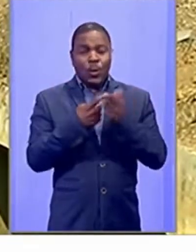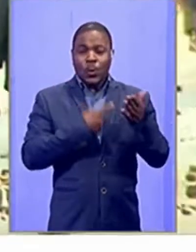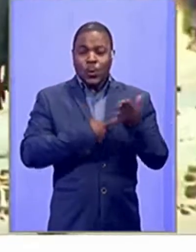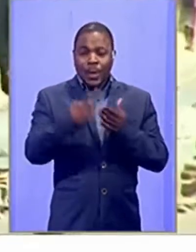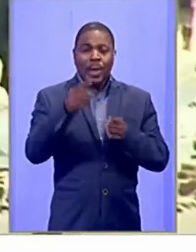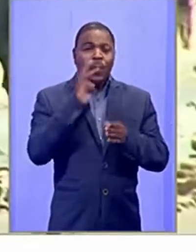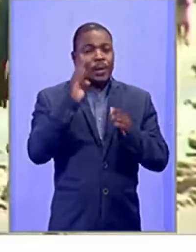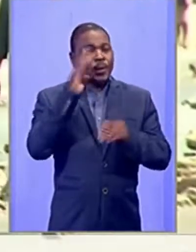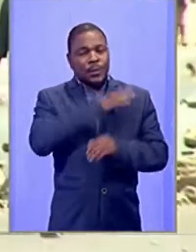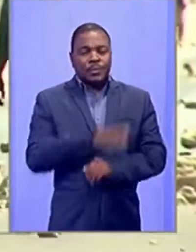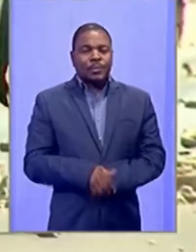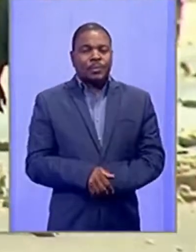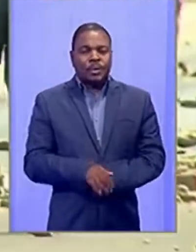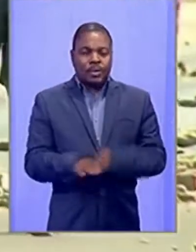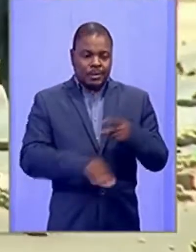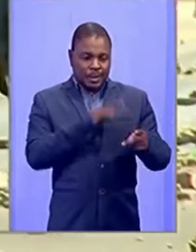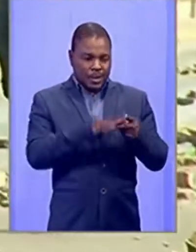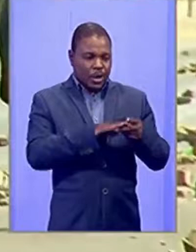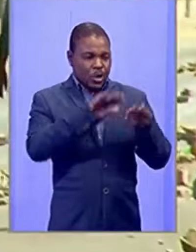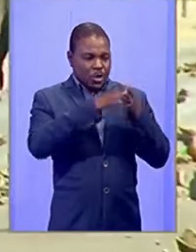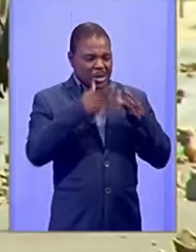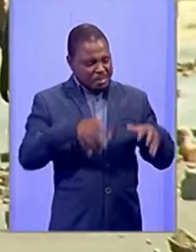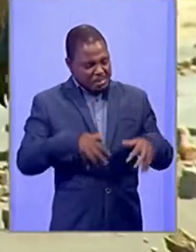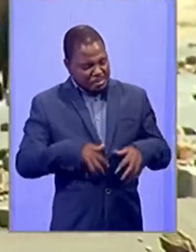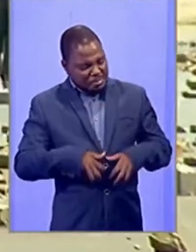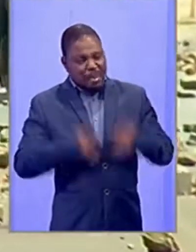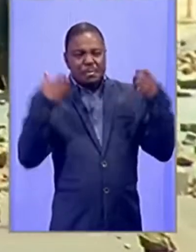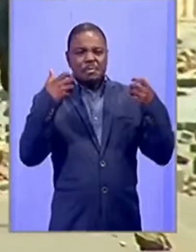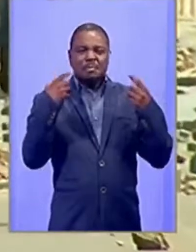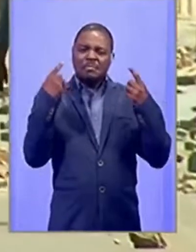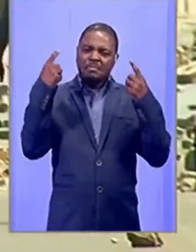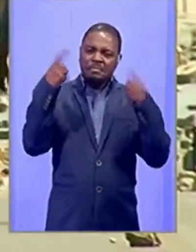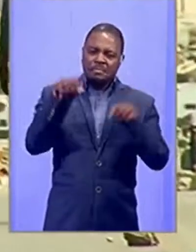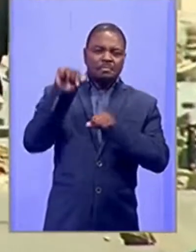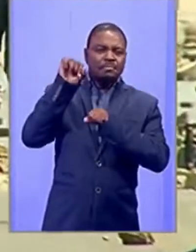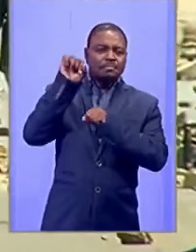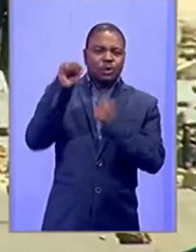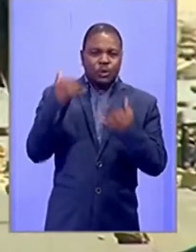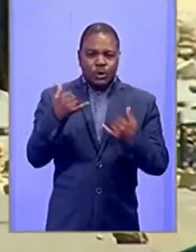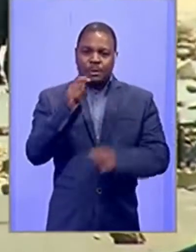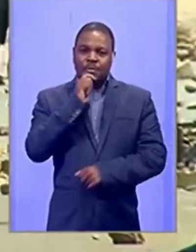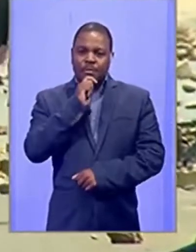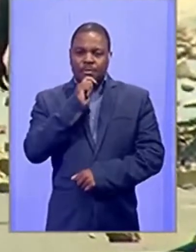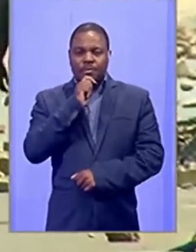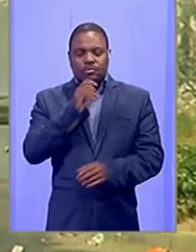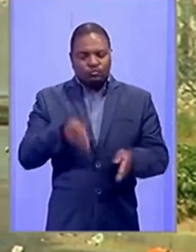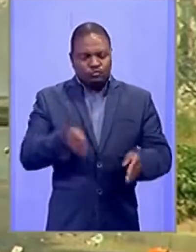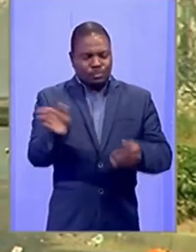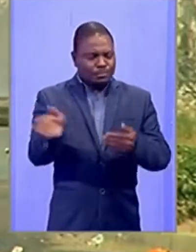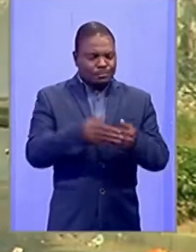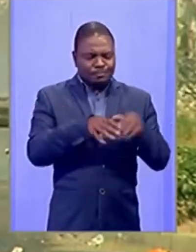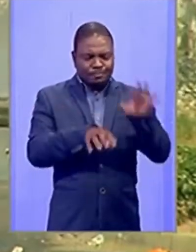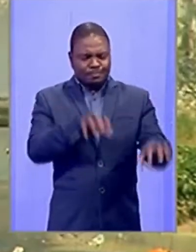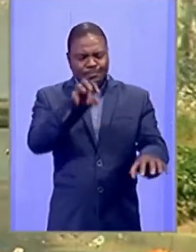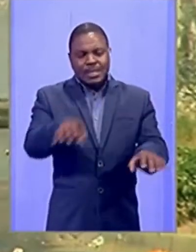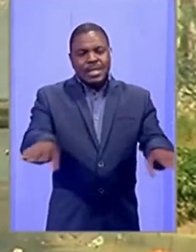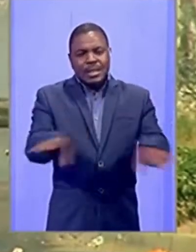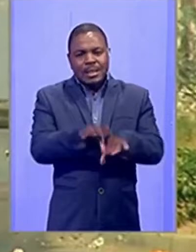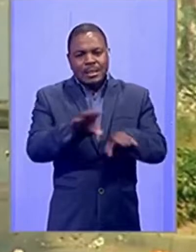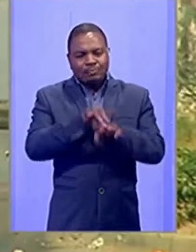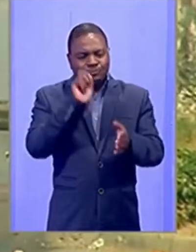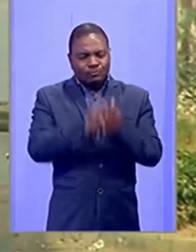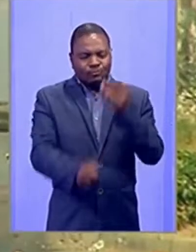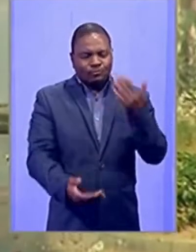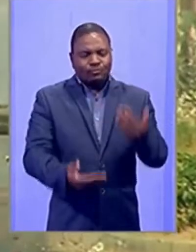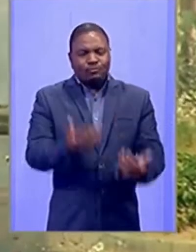dibekebeke. Go latela seo, badudi bao ba befetšwego ba tšwile ka makatanamane mesong ya lehono go thiba mebila ka ditlakala le ditaere tšeo